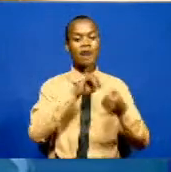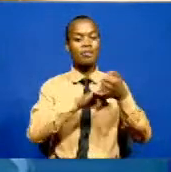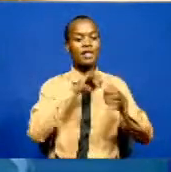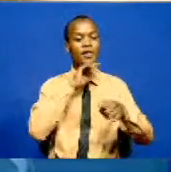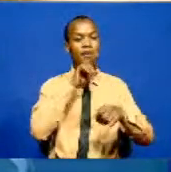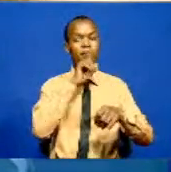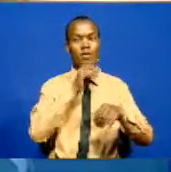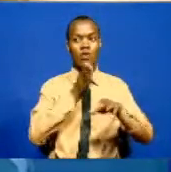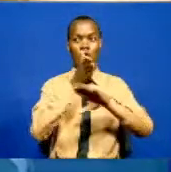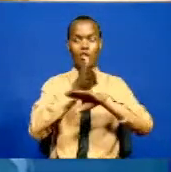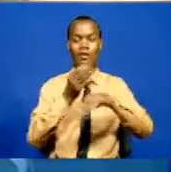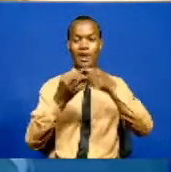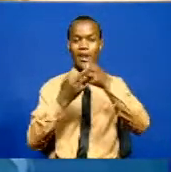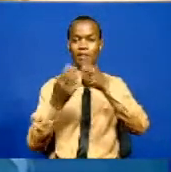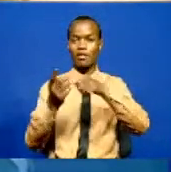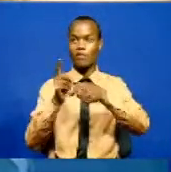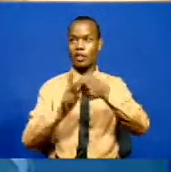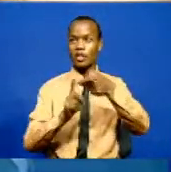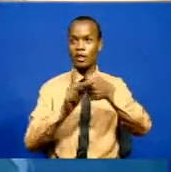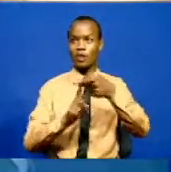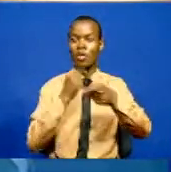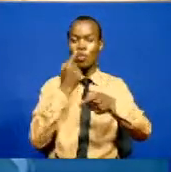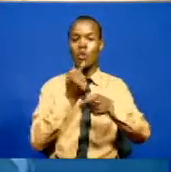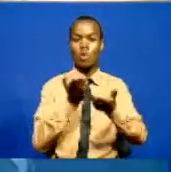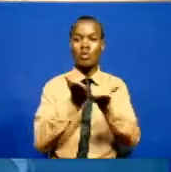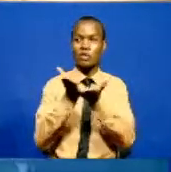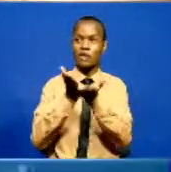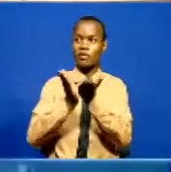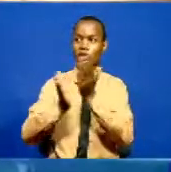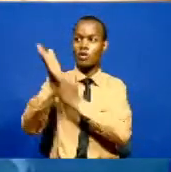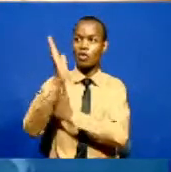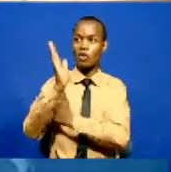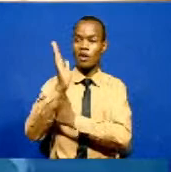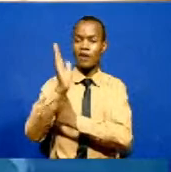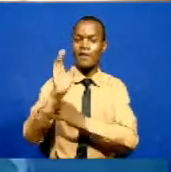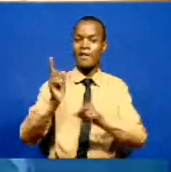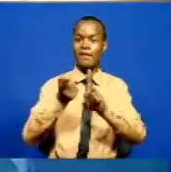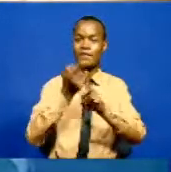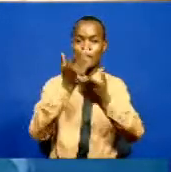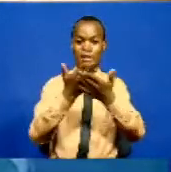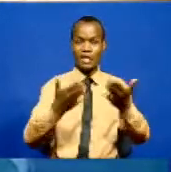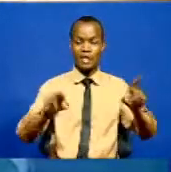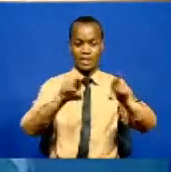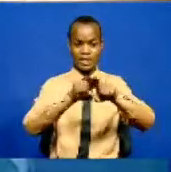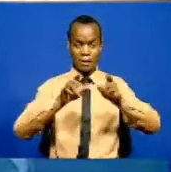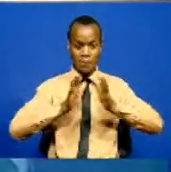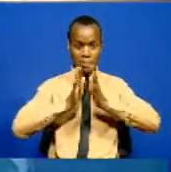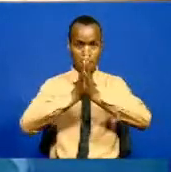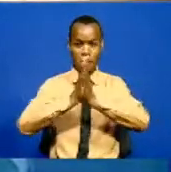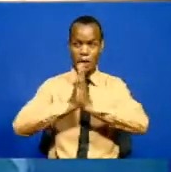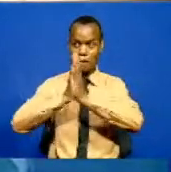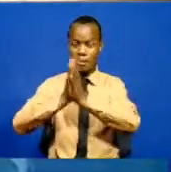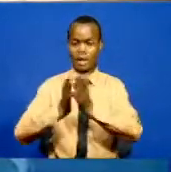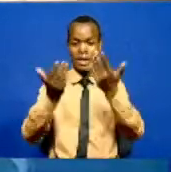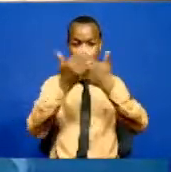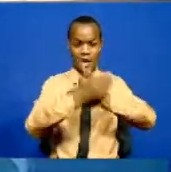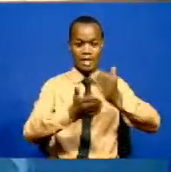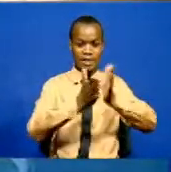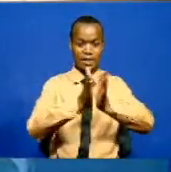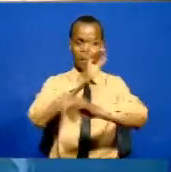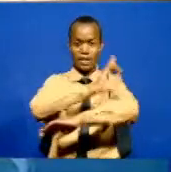did not depart from the temple, but served God with fastings and prayers night and